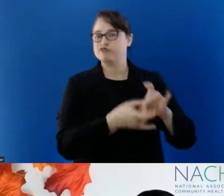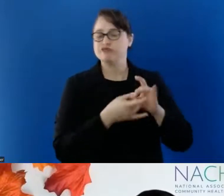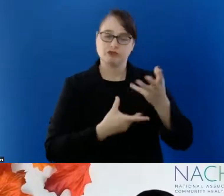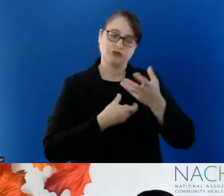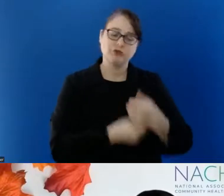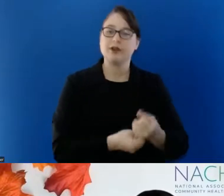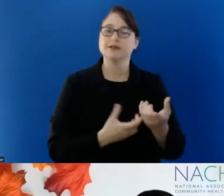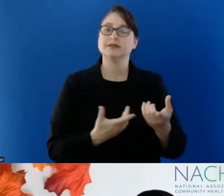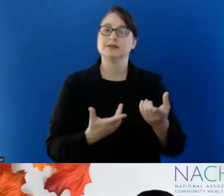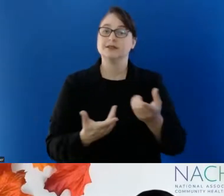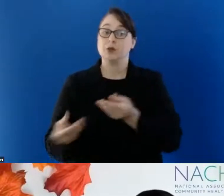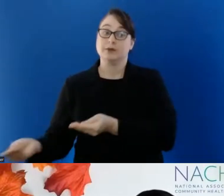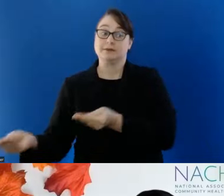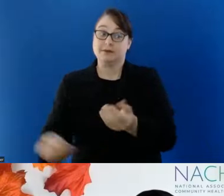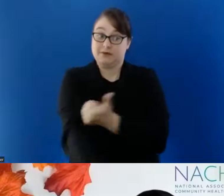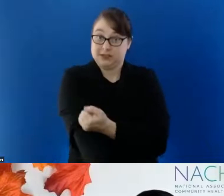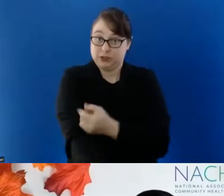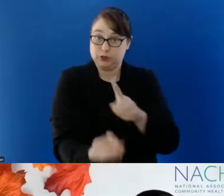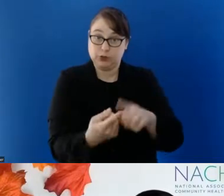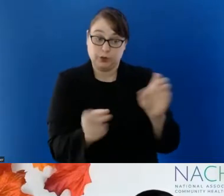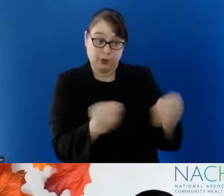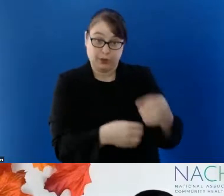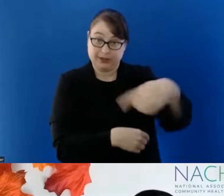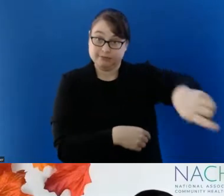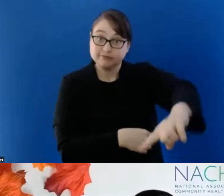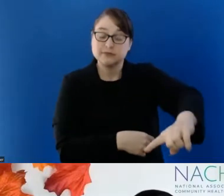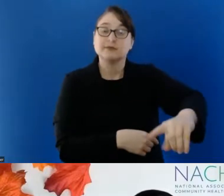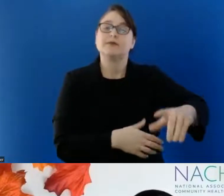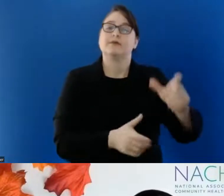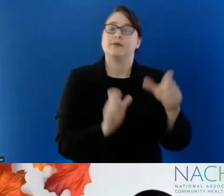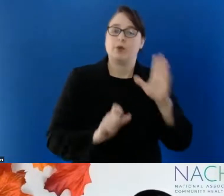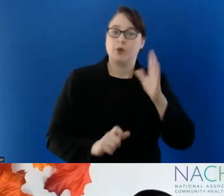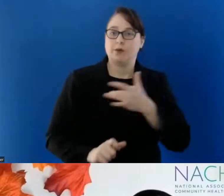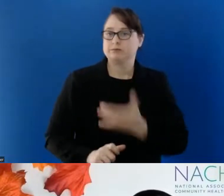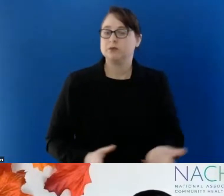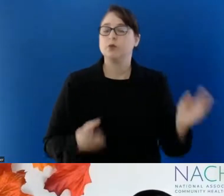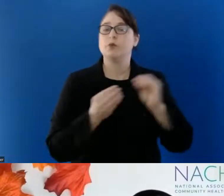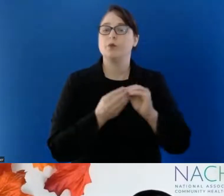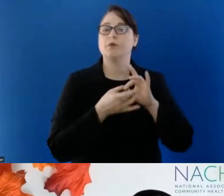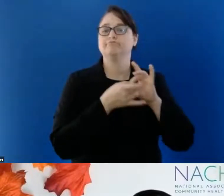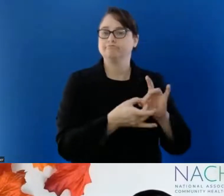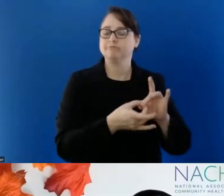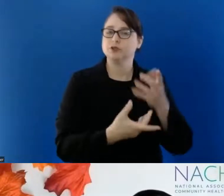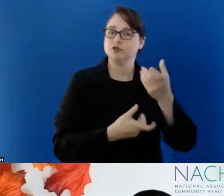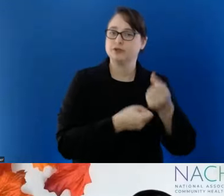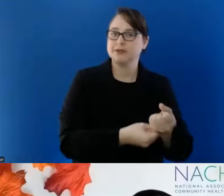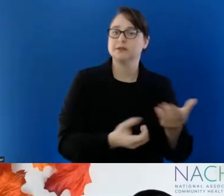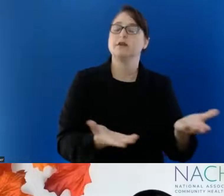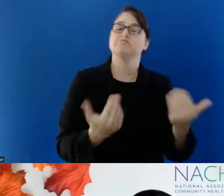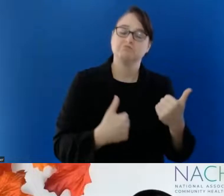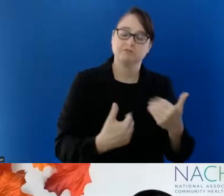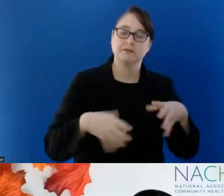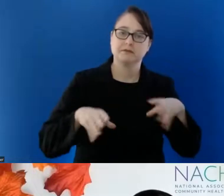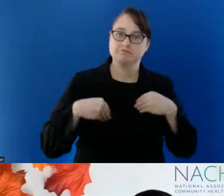And I mentioned it in the presentation, but I put the link in the answer that I just gave to that question. But that's really what that's trying to do,